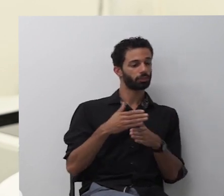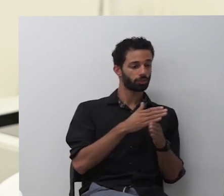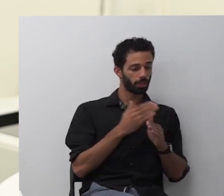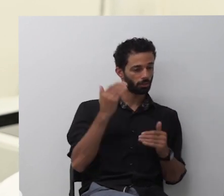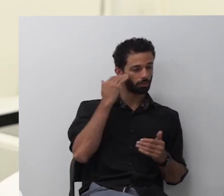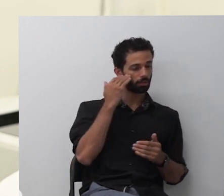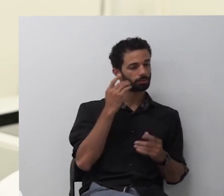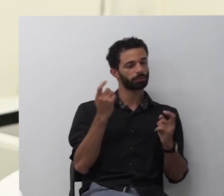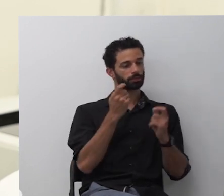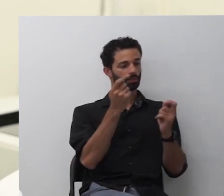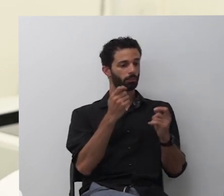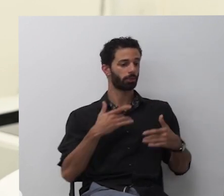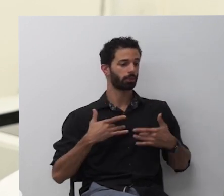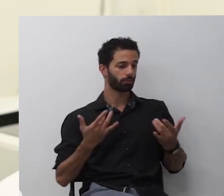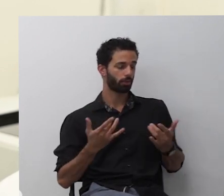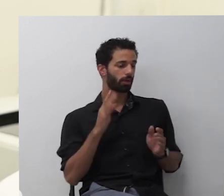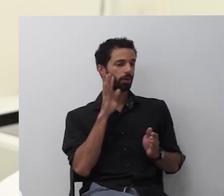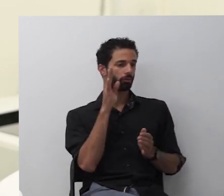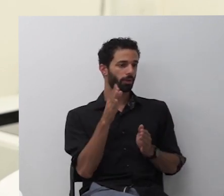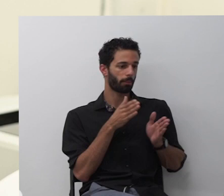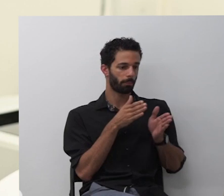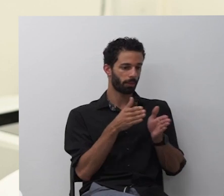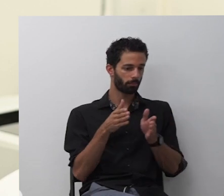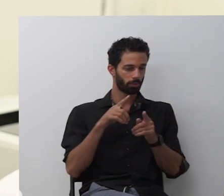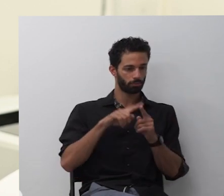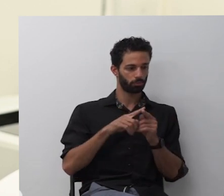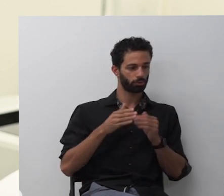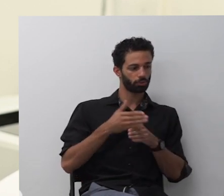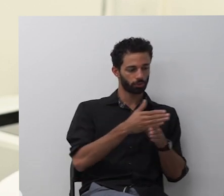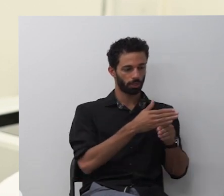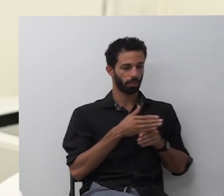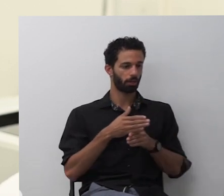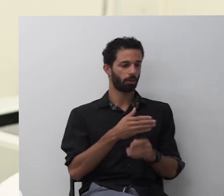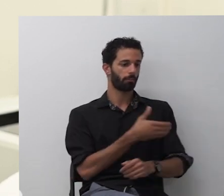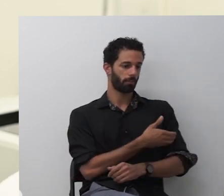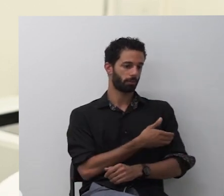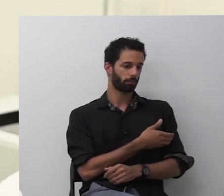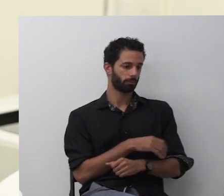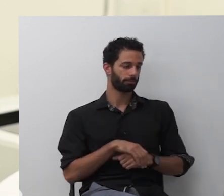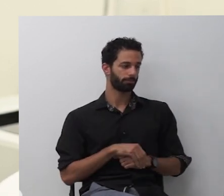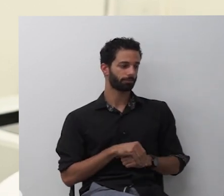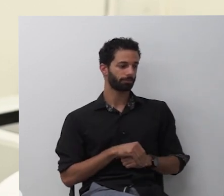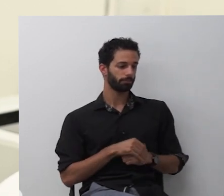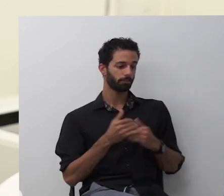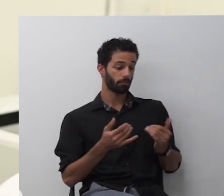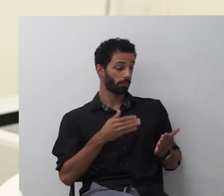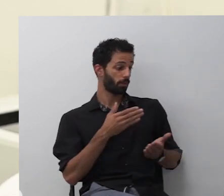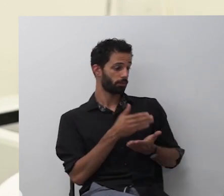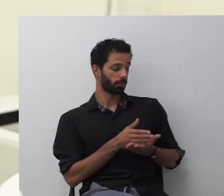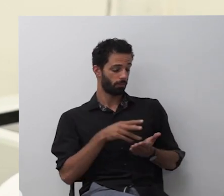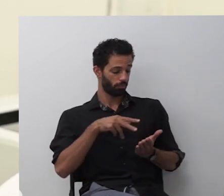and express joy, and create pathways to sharing power. So I'm going to stop there because I want to get into